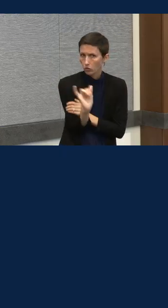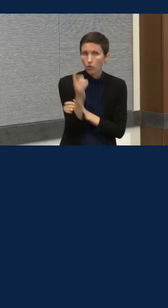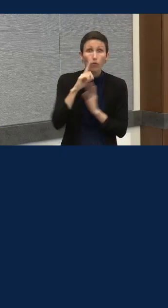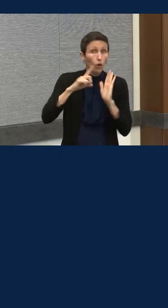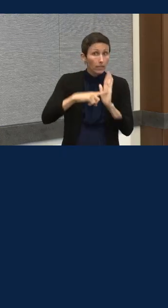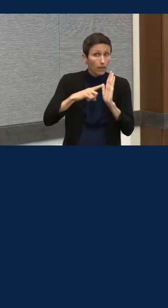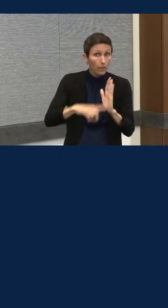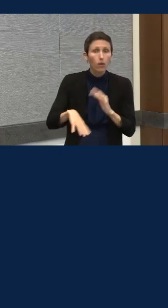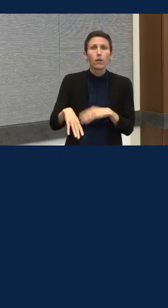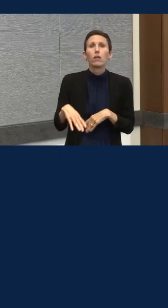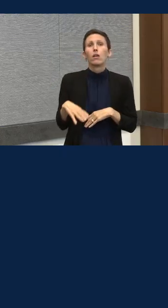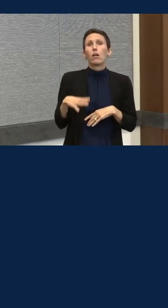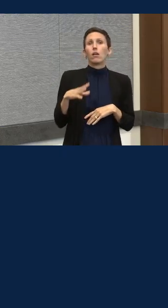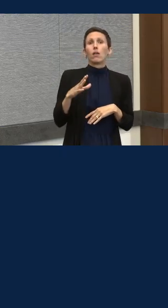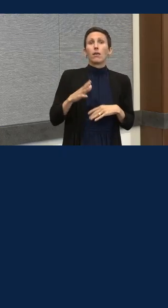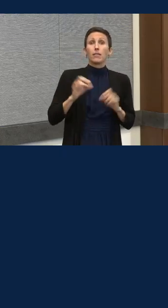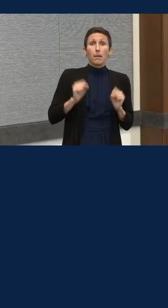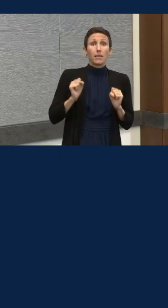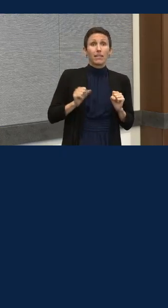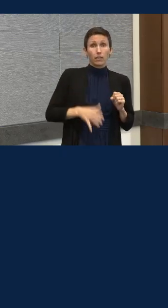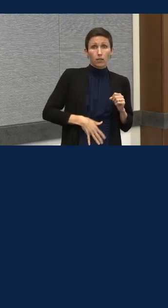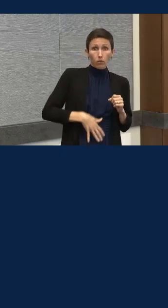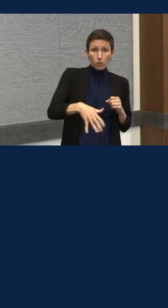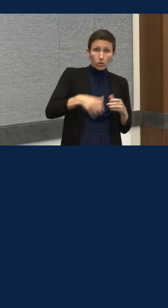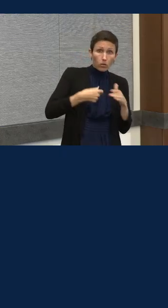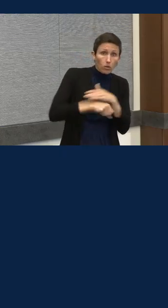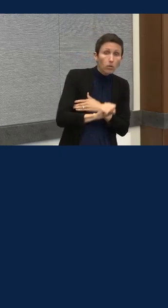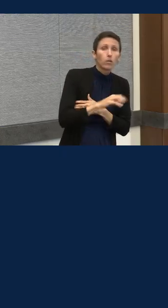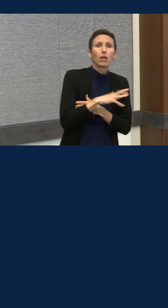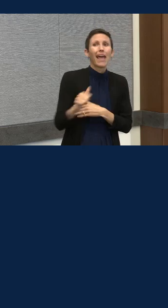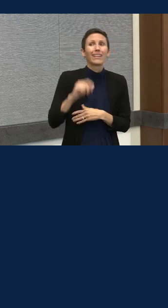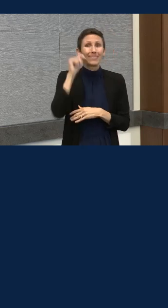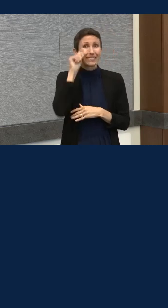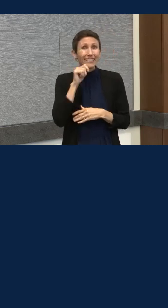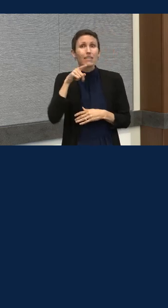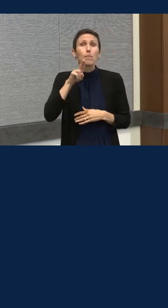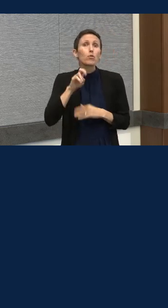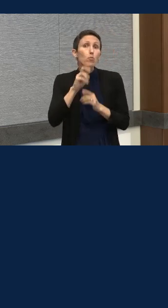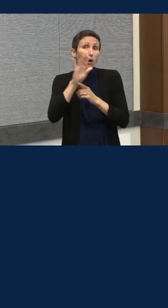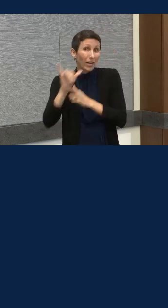example, fertility and pubertal maturation. These